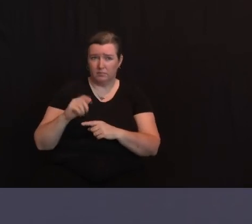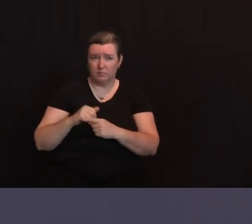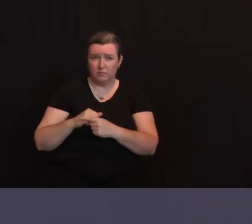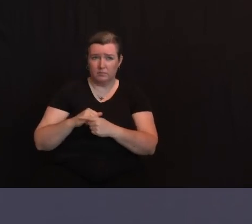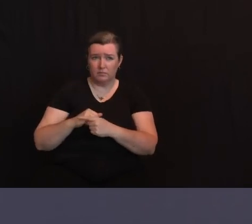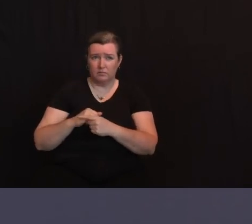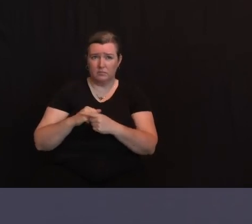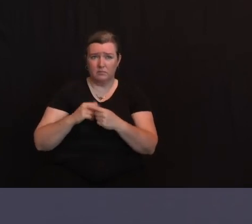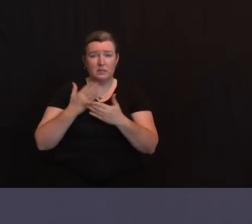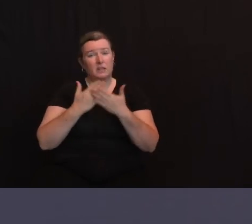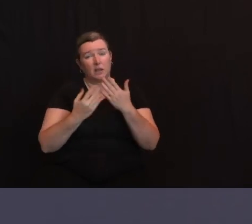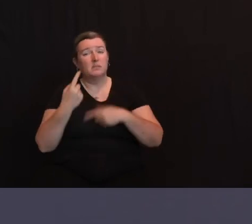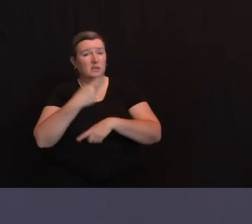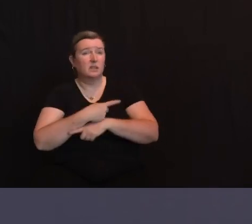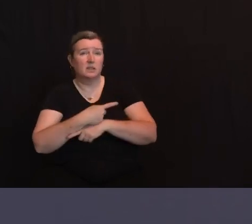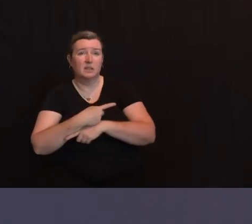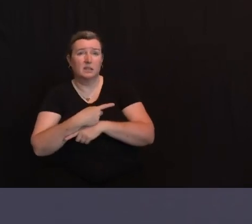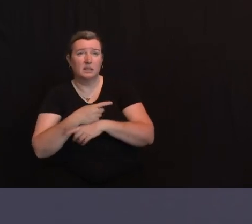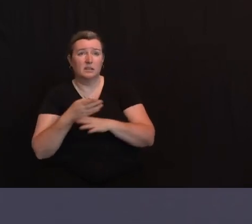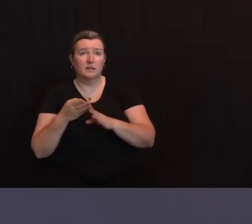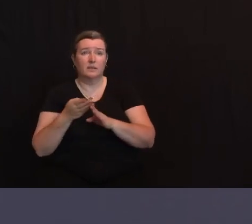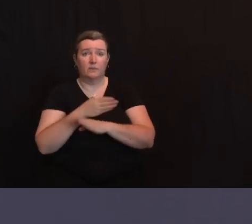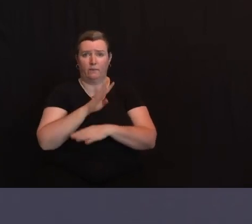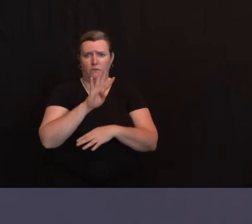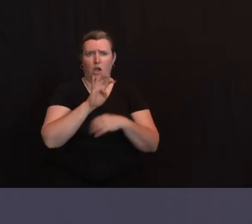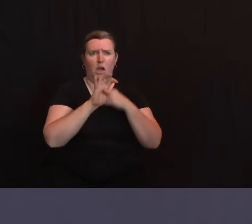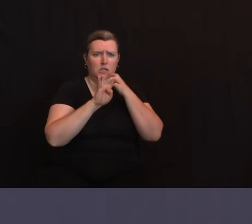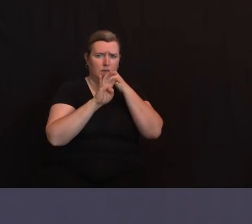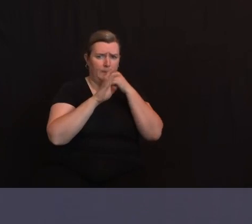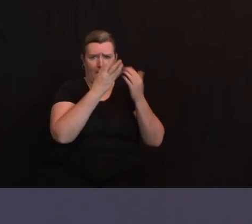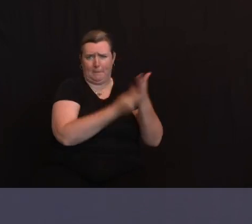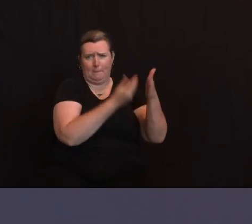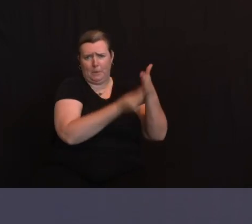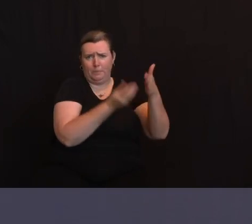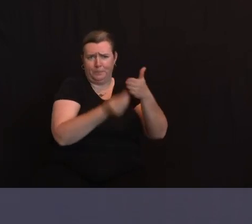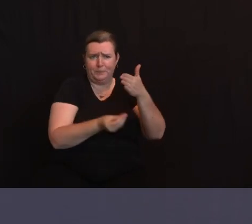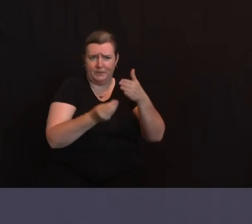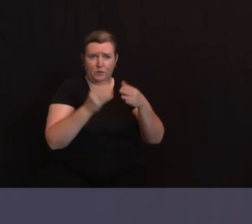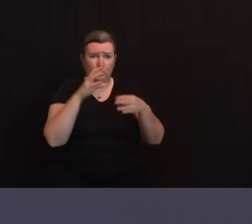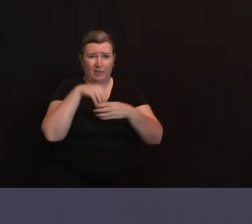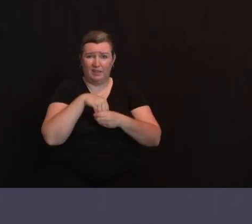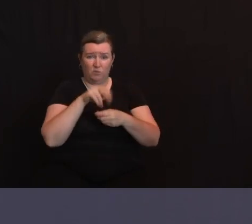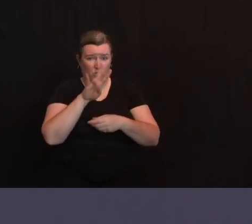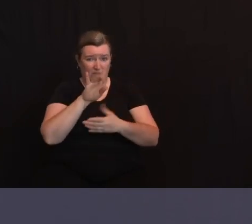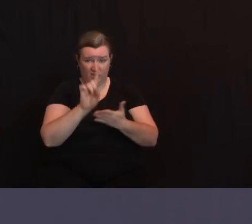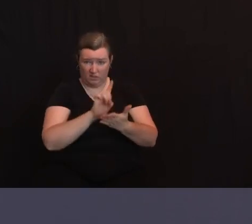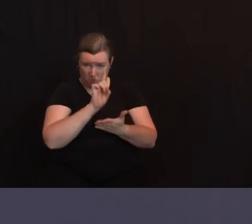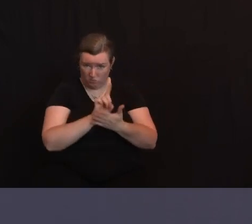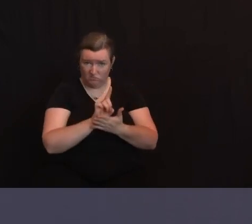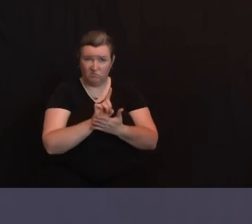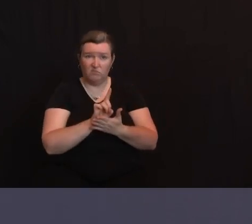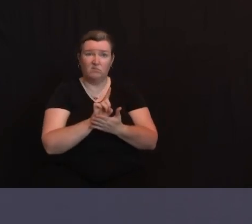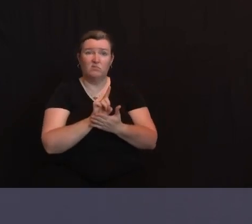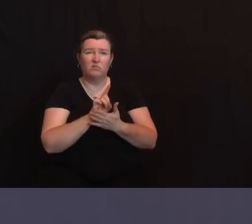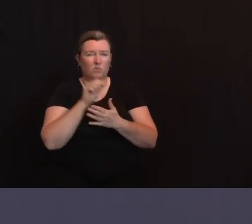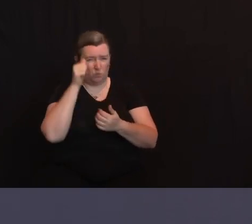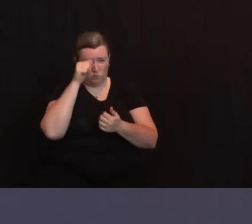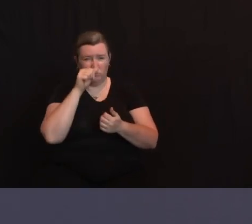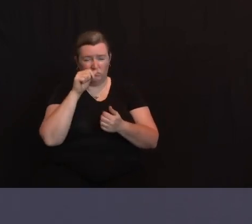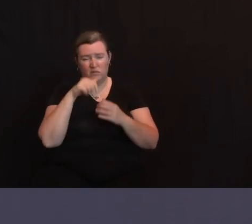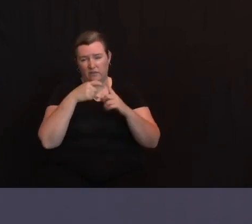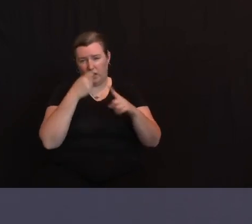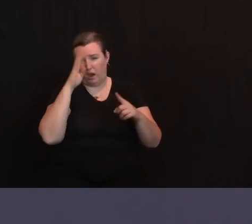over 400 people were passing in a given 24-hour period from hospitals. And again, then you take some time